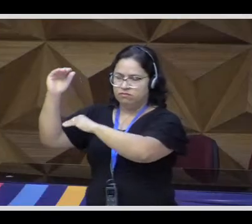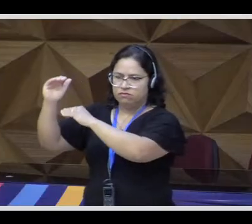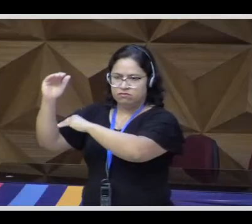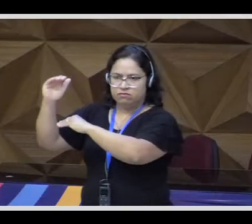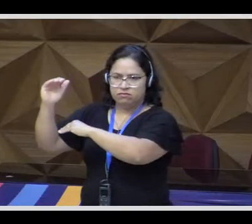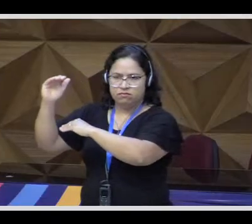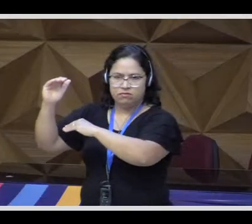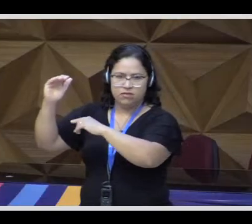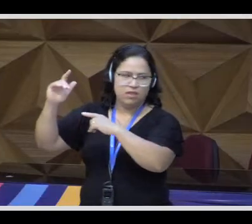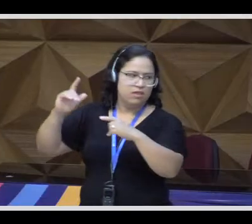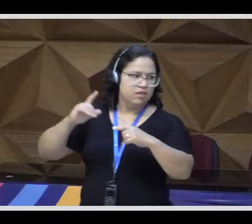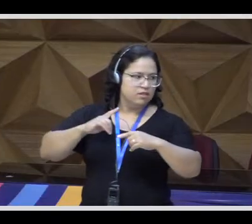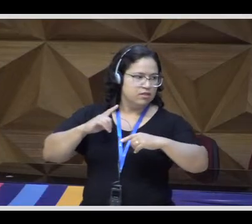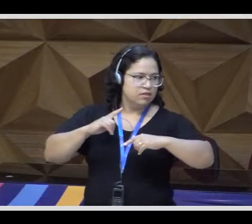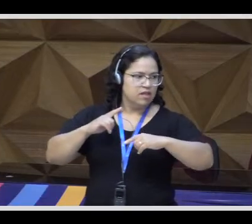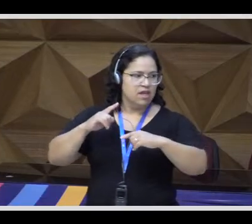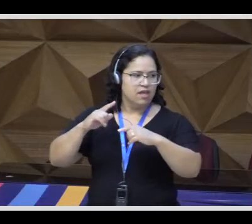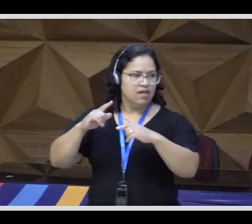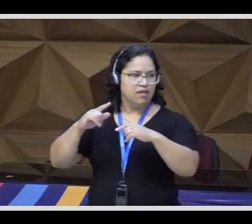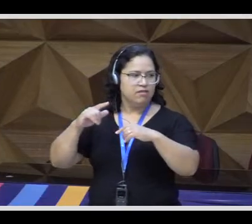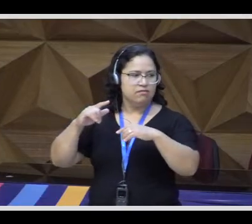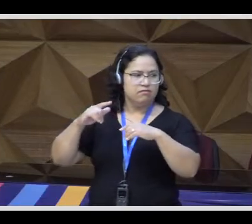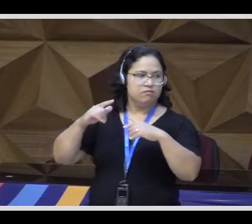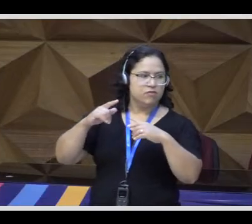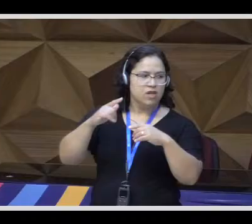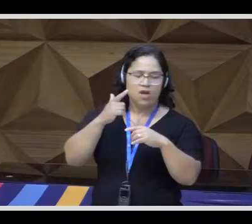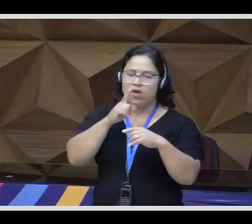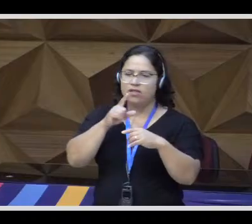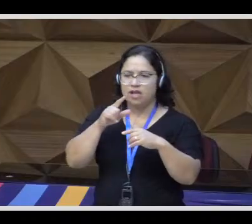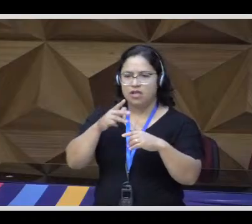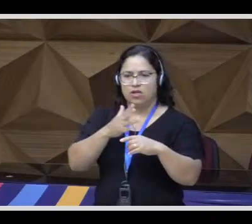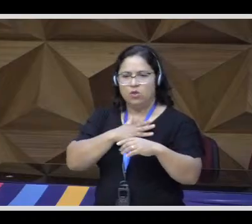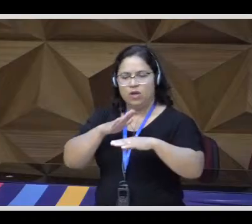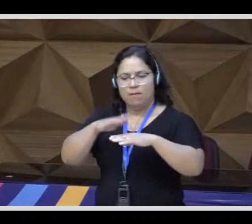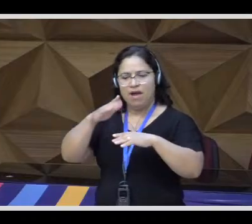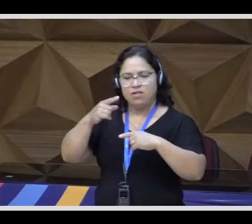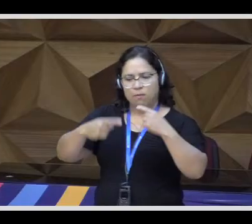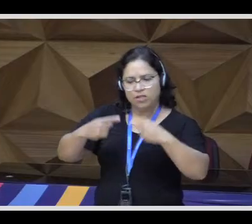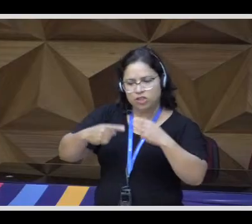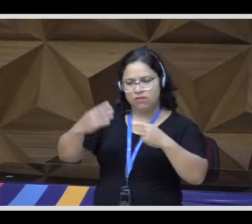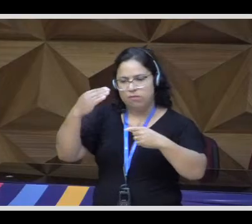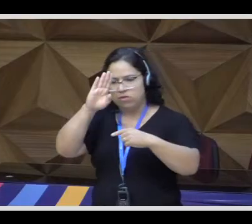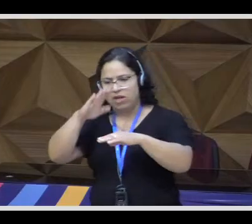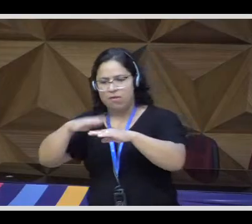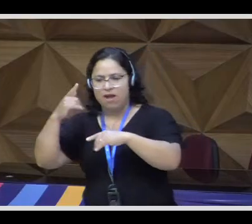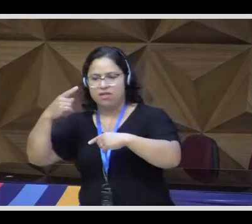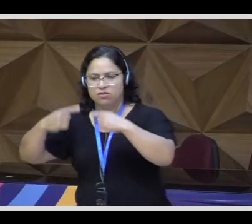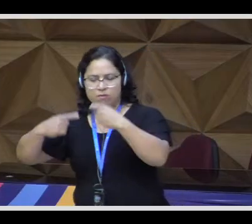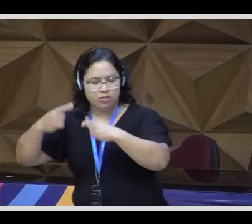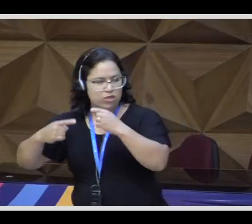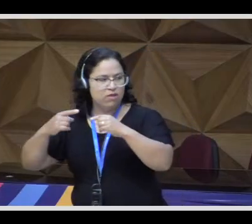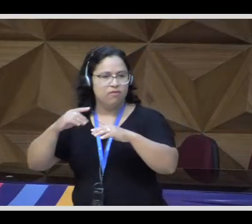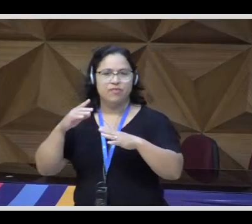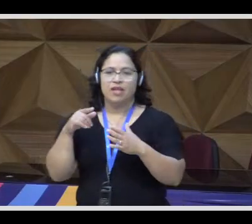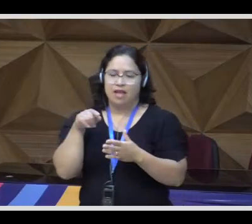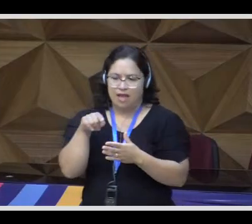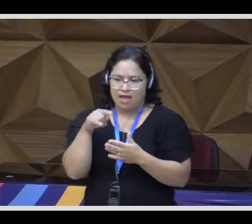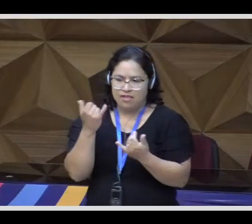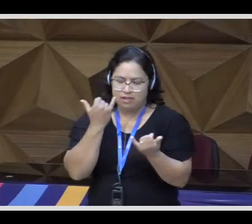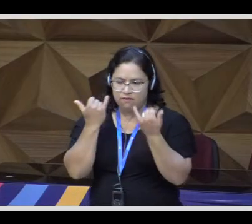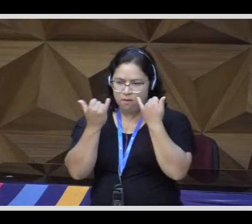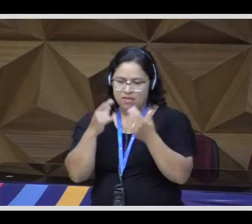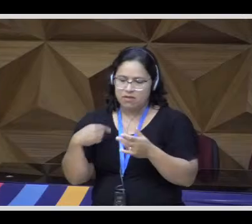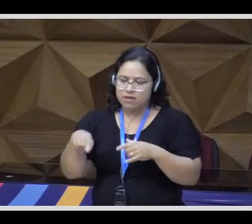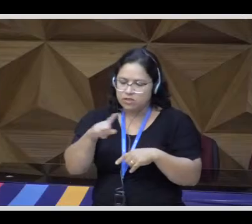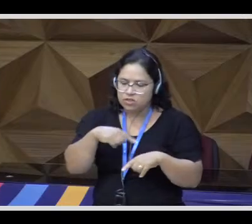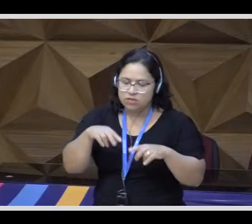more competitive. And based on that, we were analyzing the Brazilian election